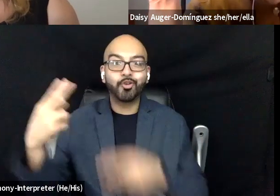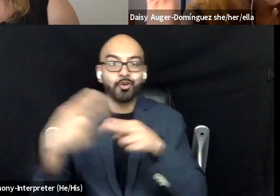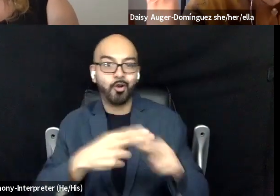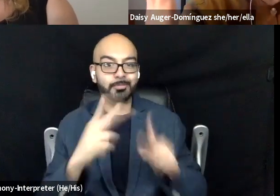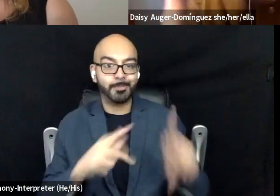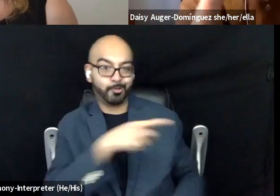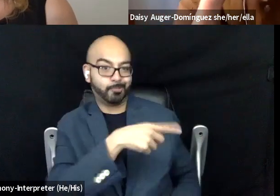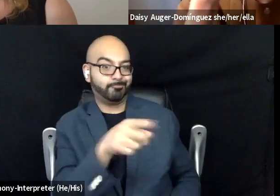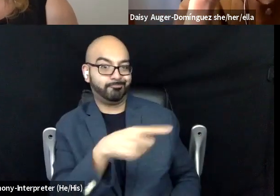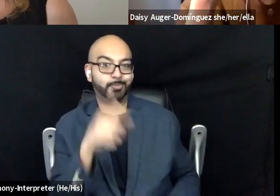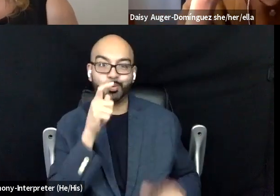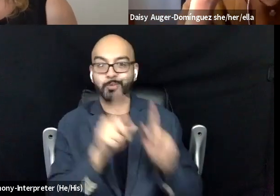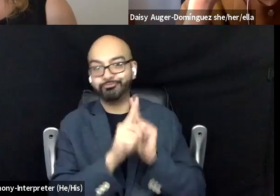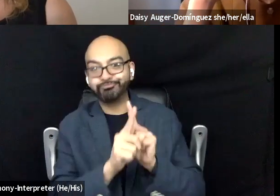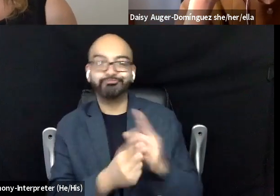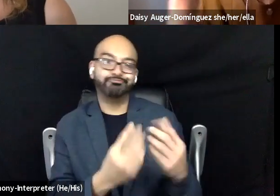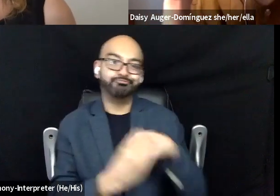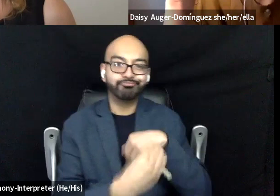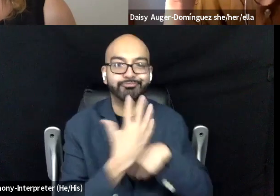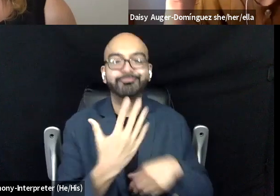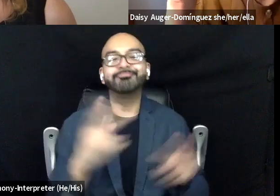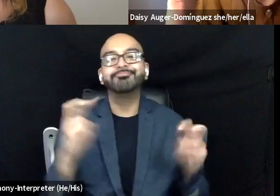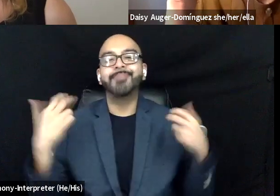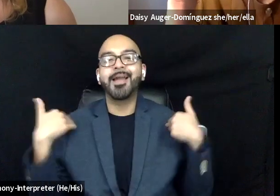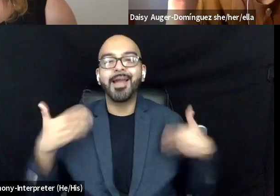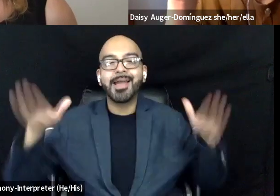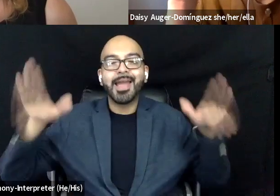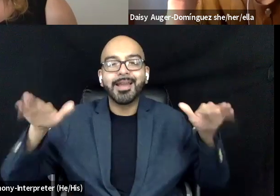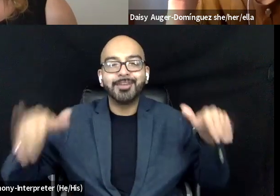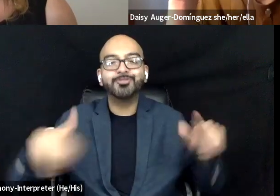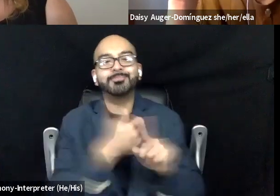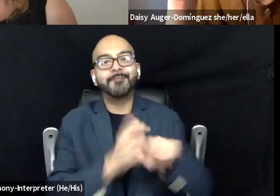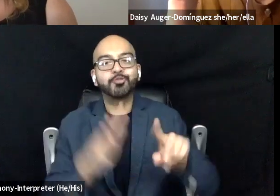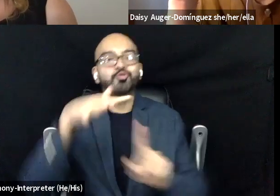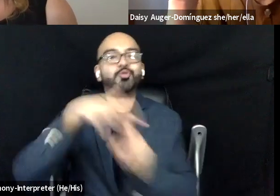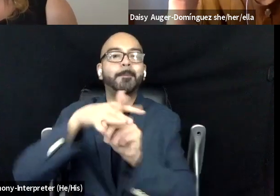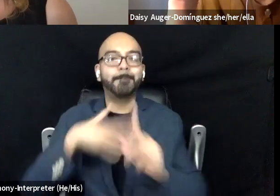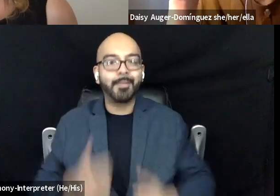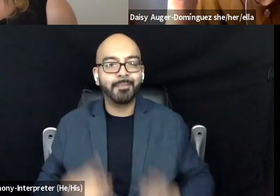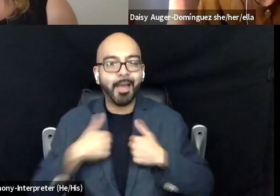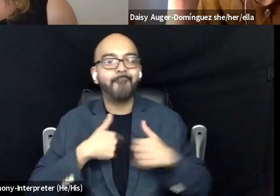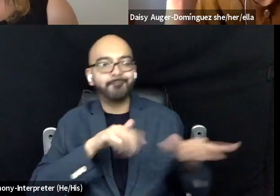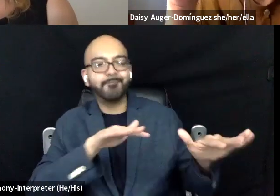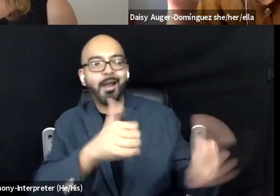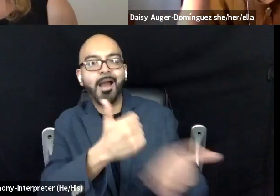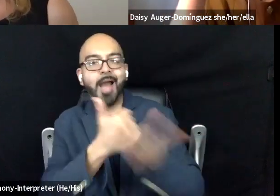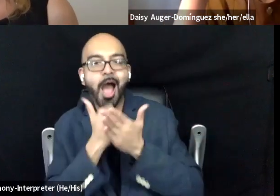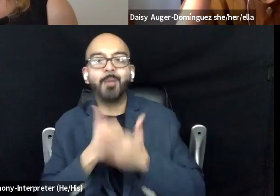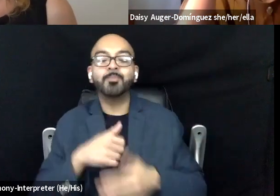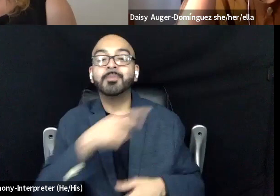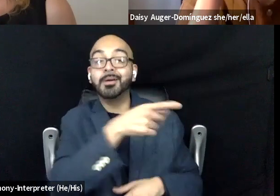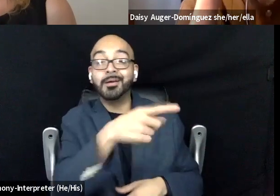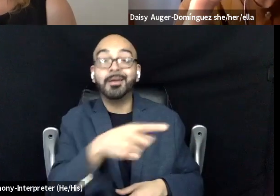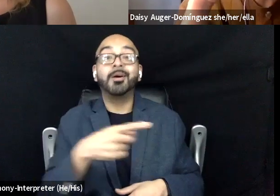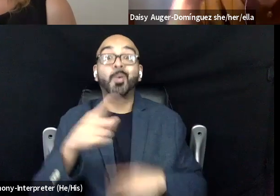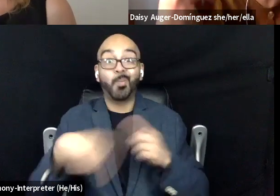parts of my life to remind me when my voice is getting muted, to remind me to lift it up a